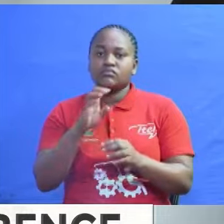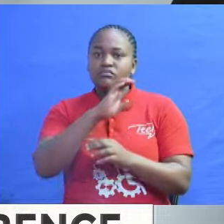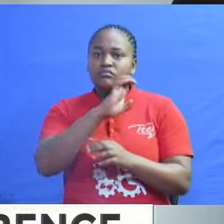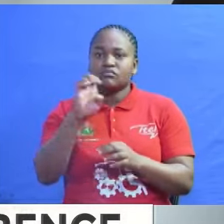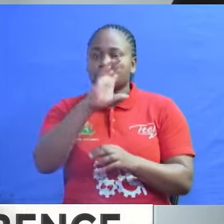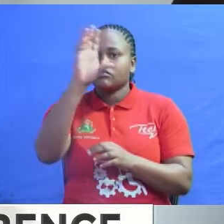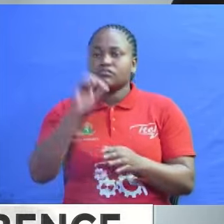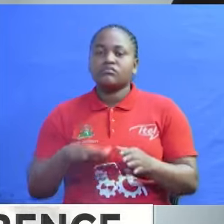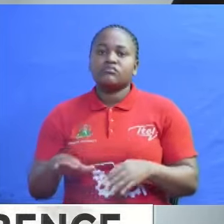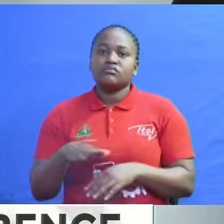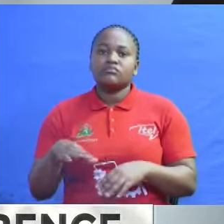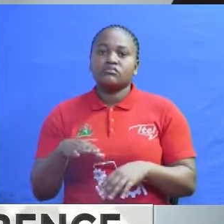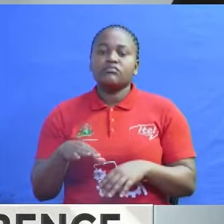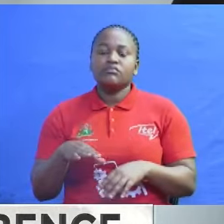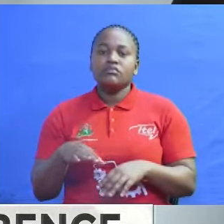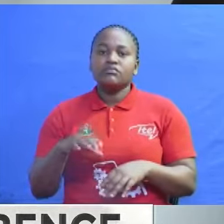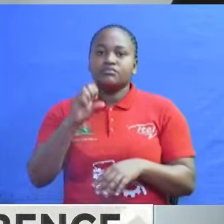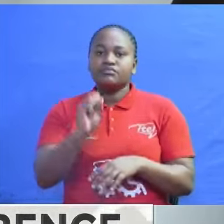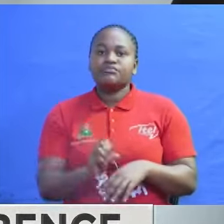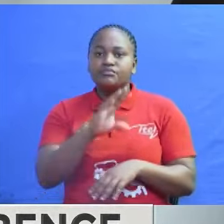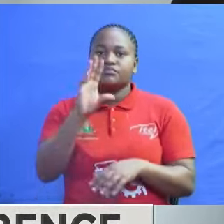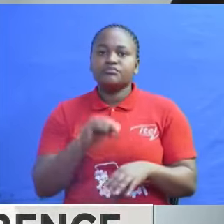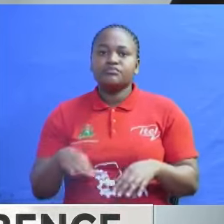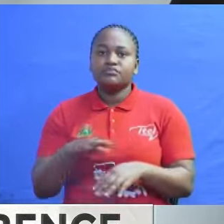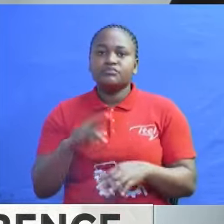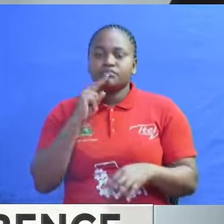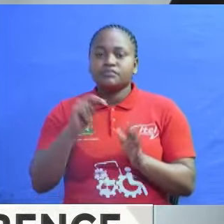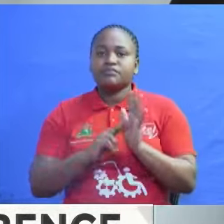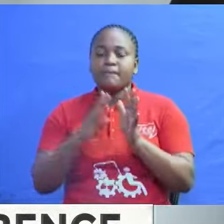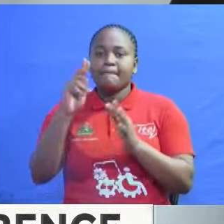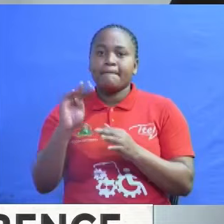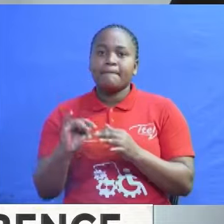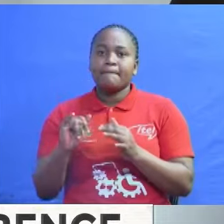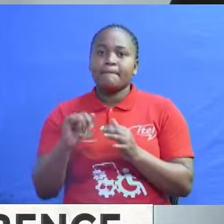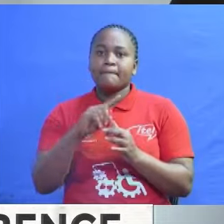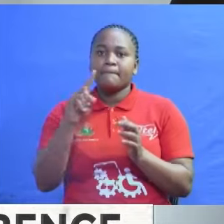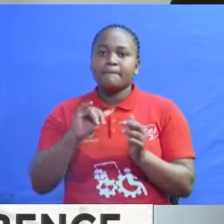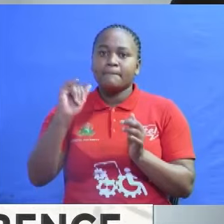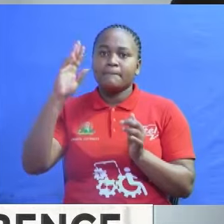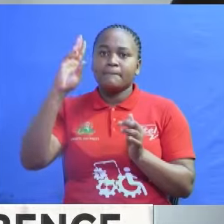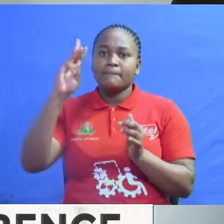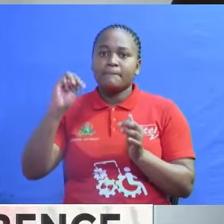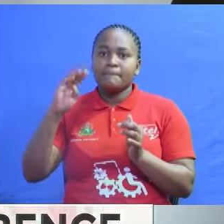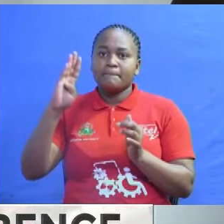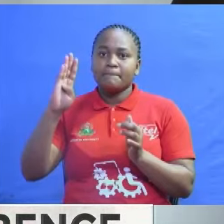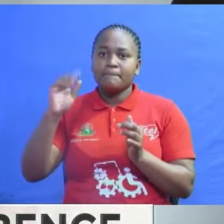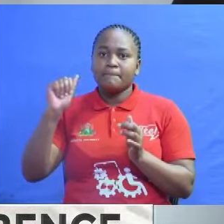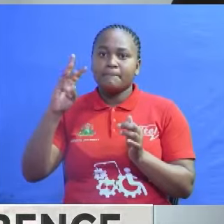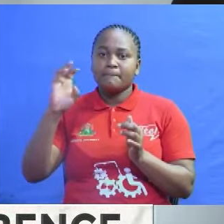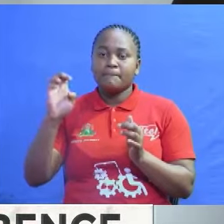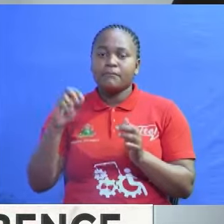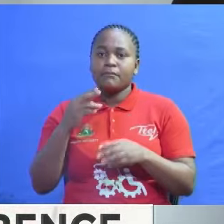African region. The South African region is being represented by Zimbabwe Open University by